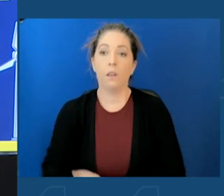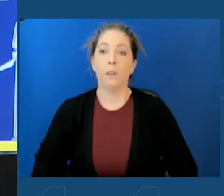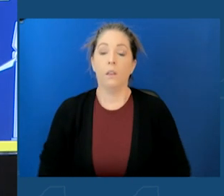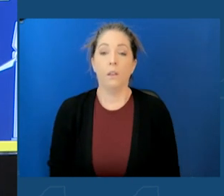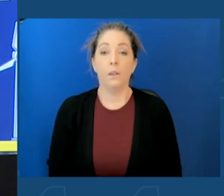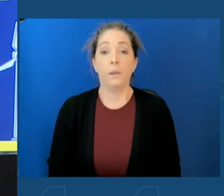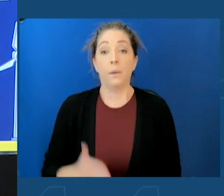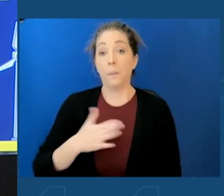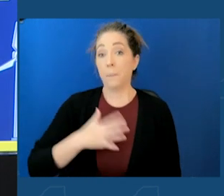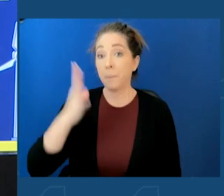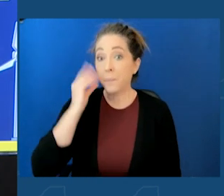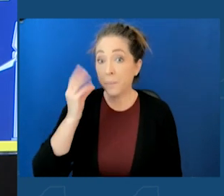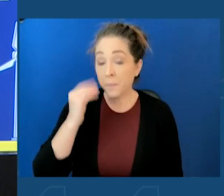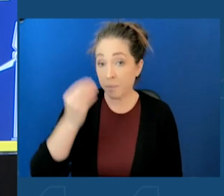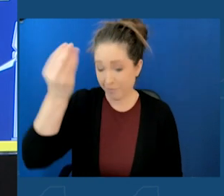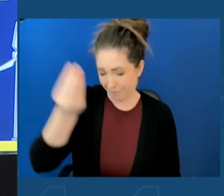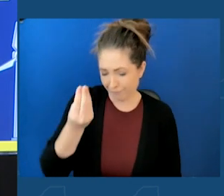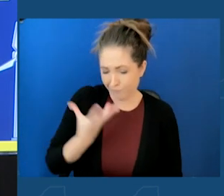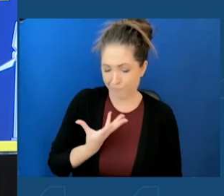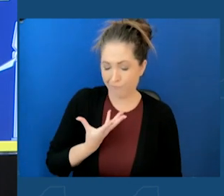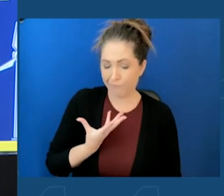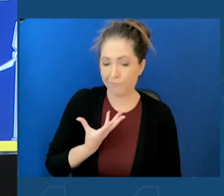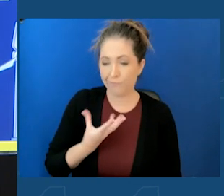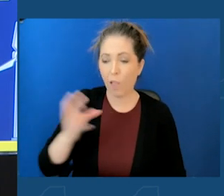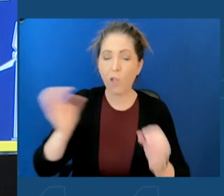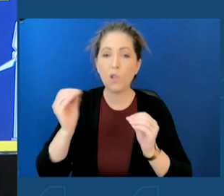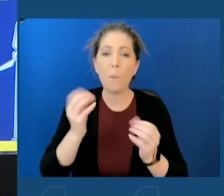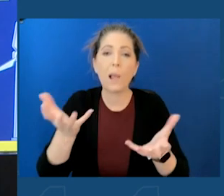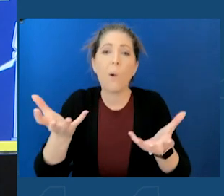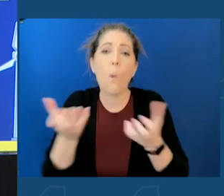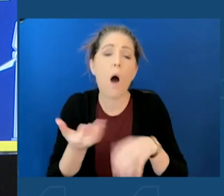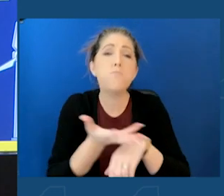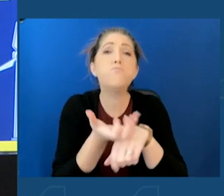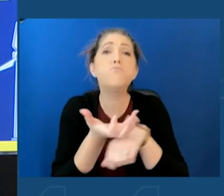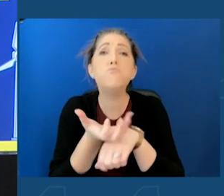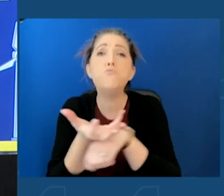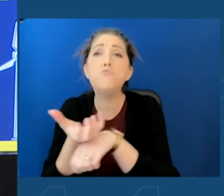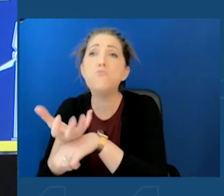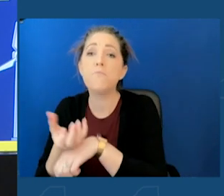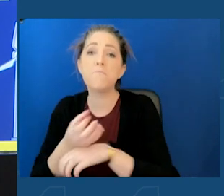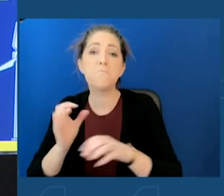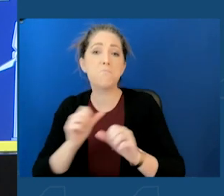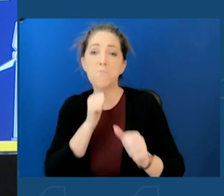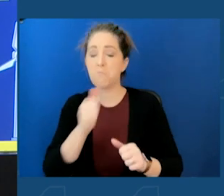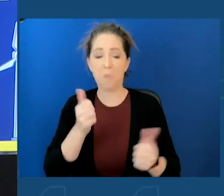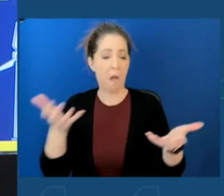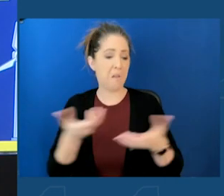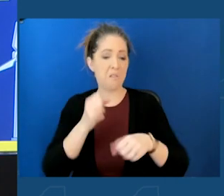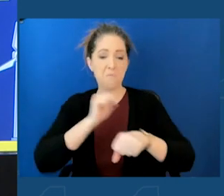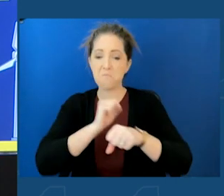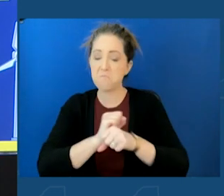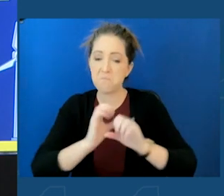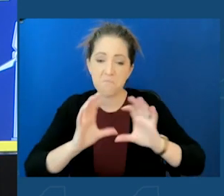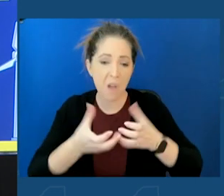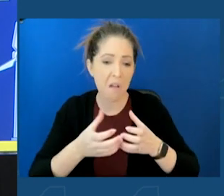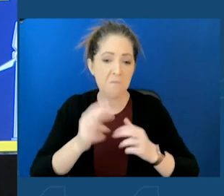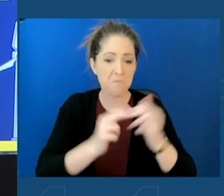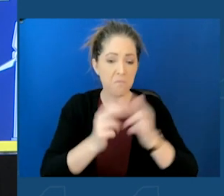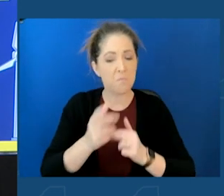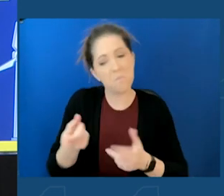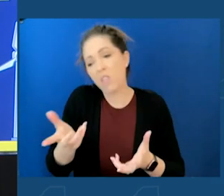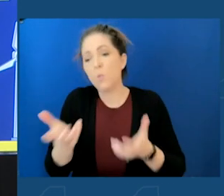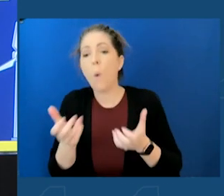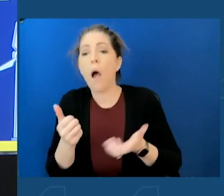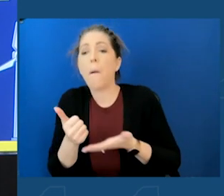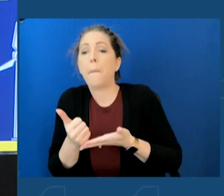My experience tells me that nobody looks for a handout, not in the building trades, not in labor. They just want some assistance so that